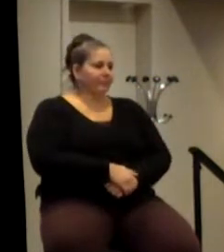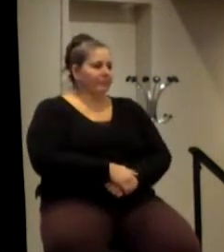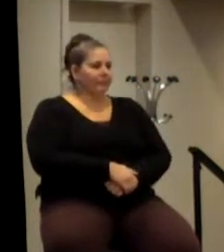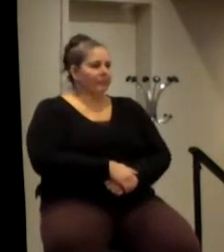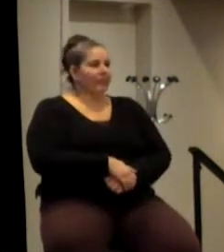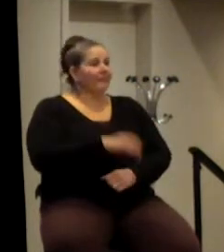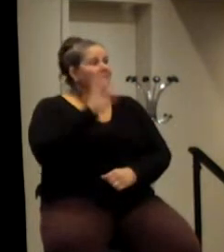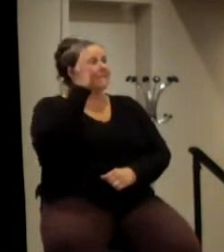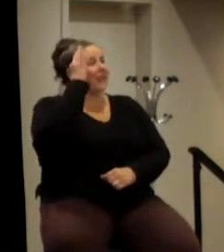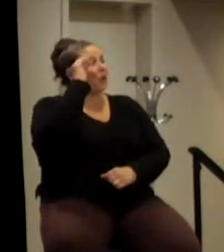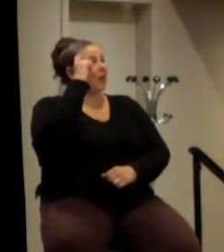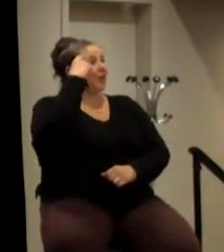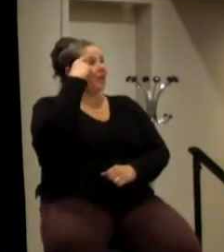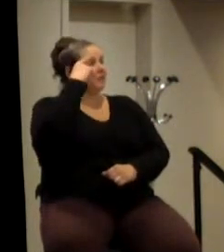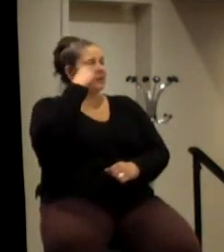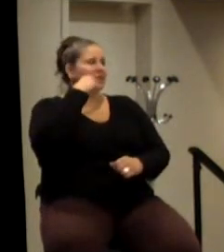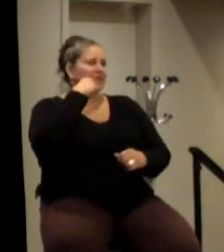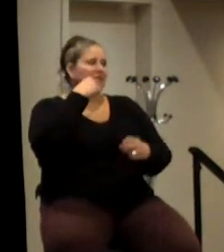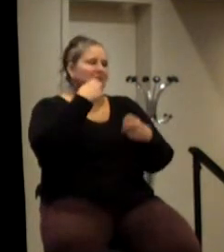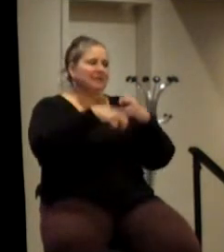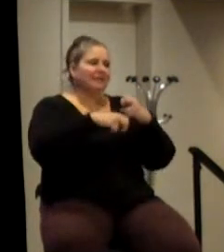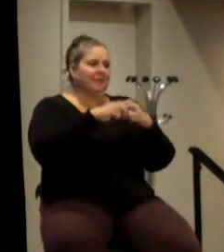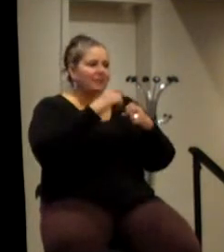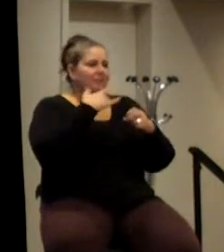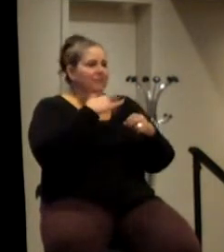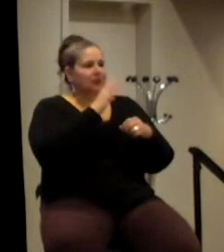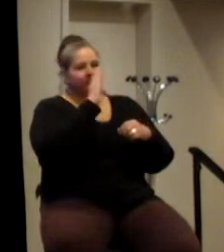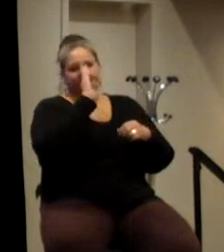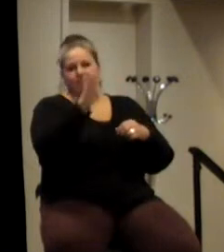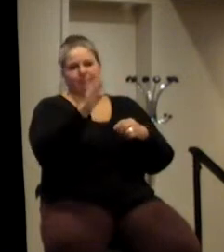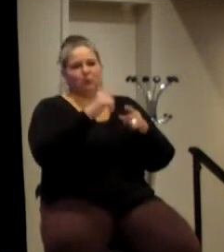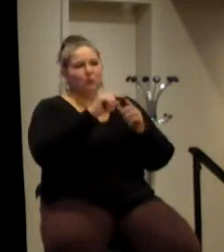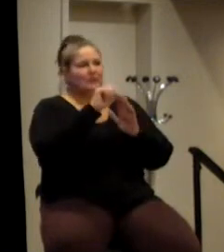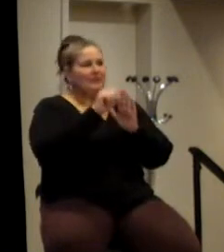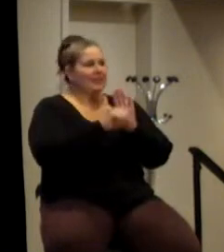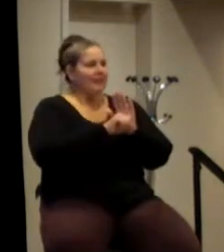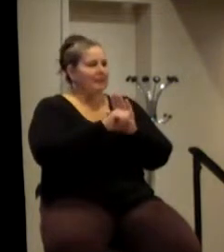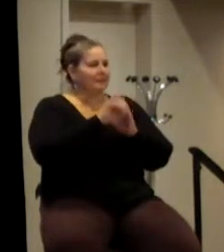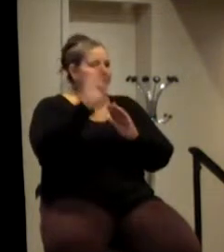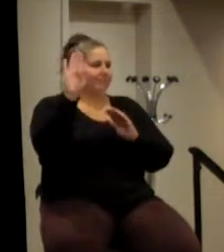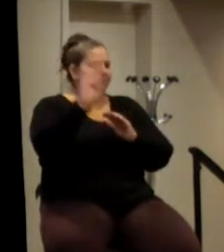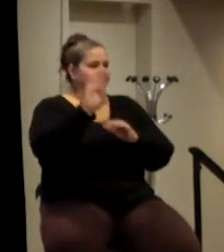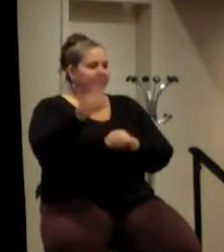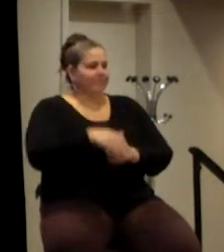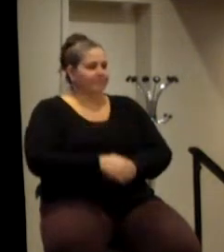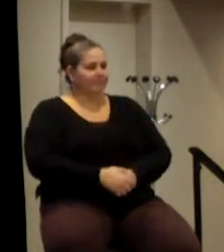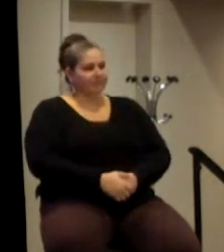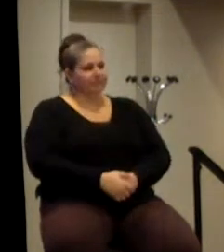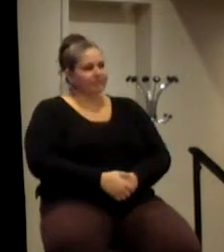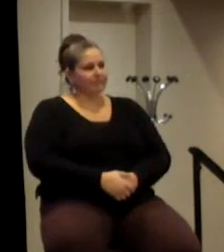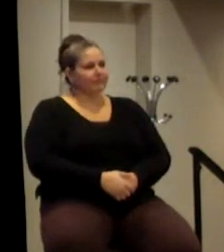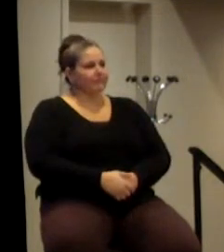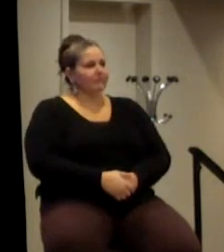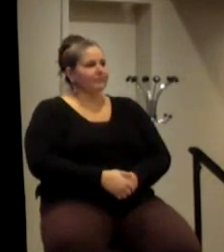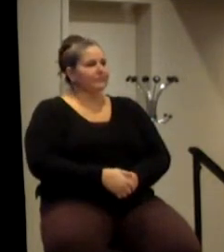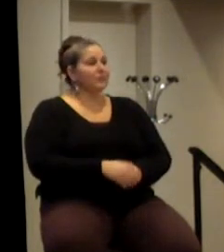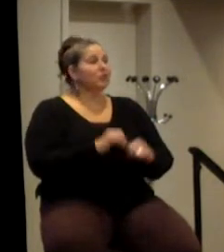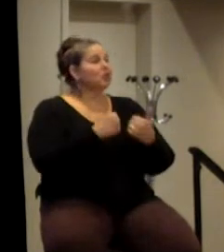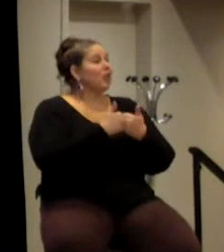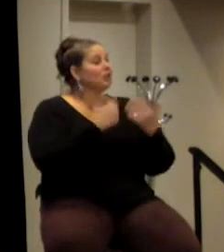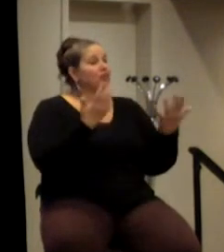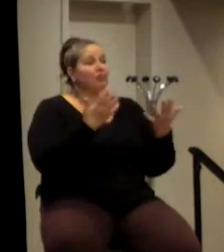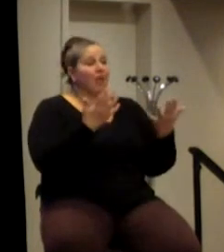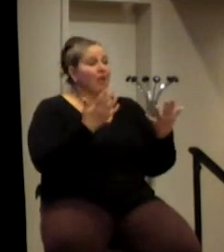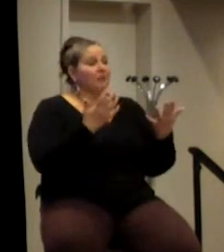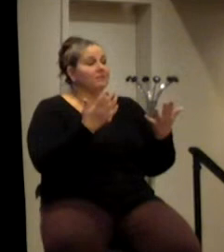And so what they usually do is they go to states. The challenge there is if you want the money going to the front lines, the best